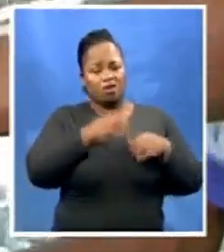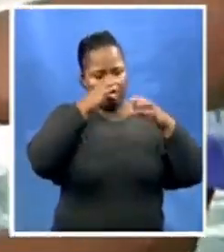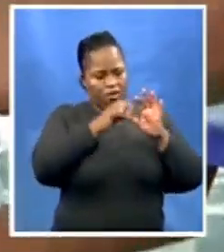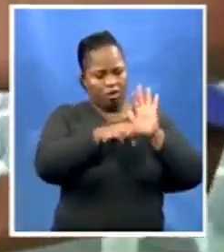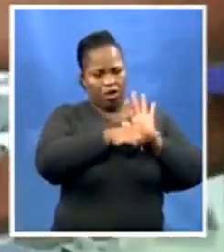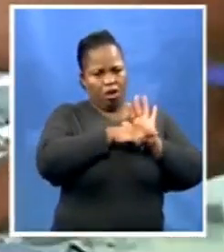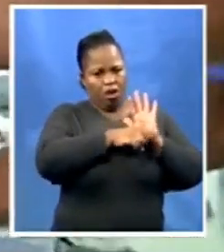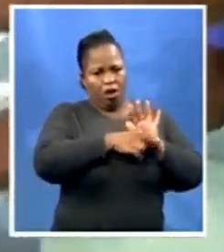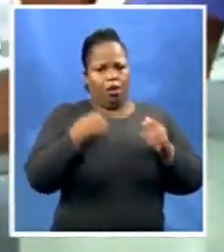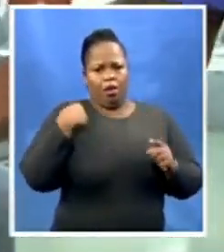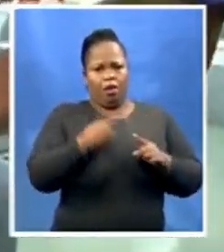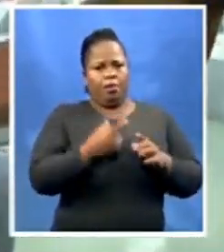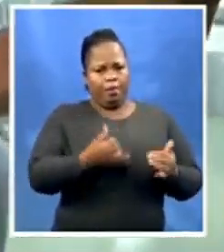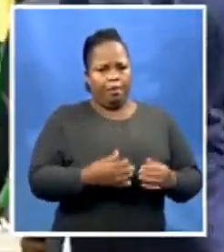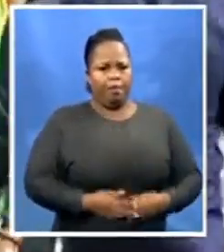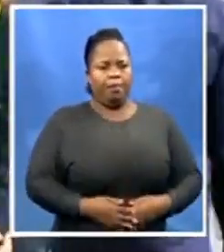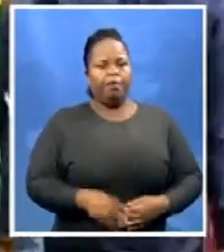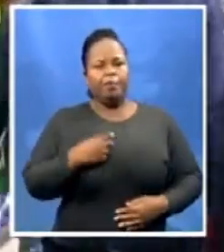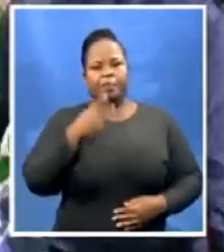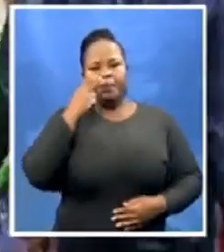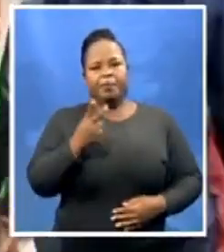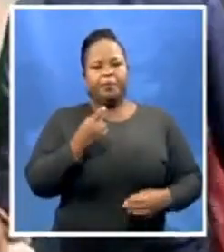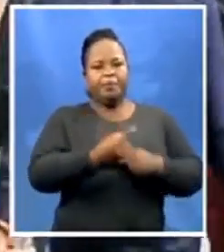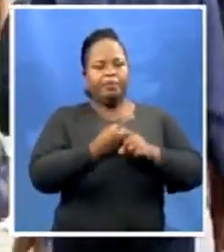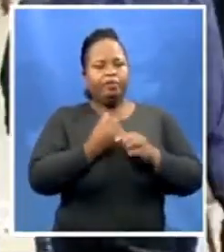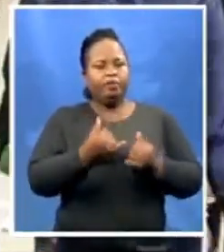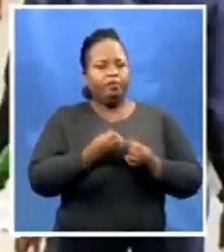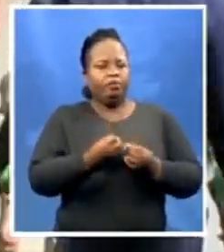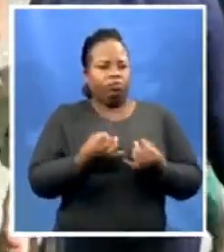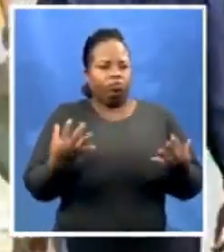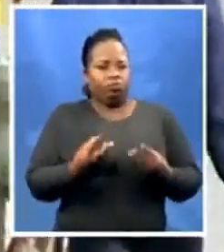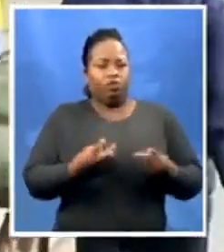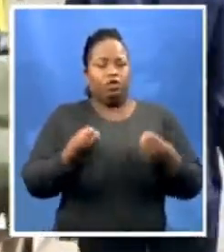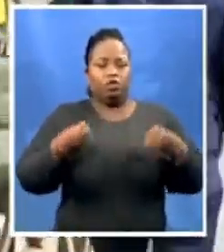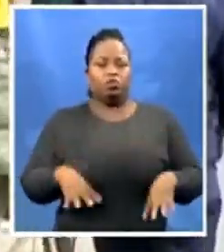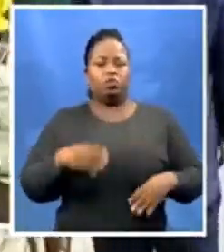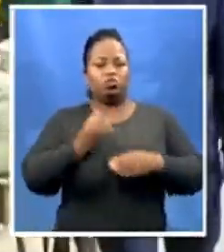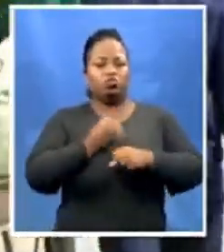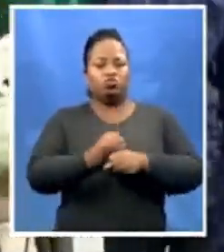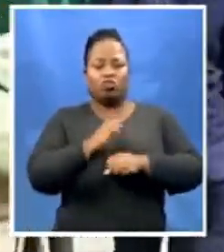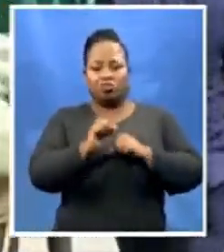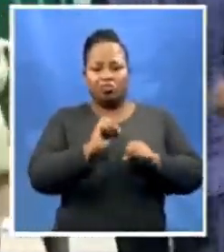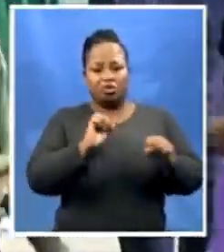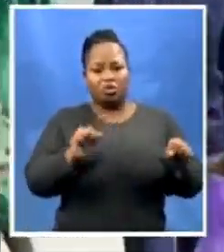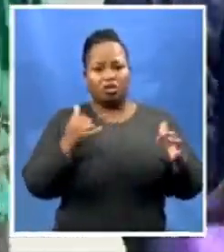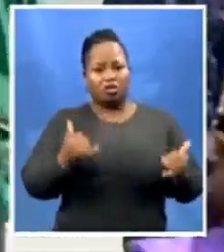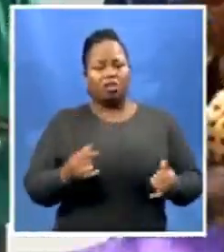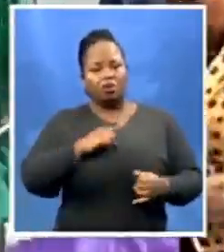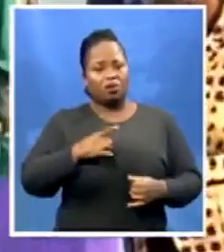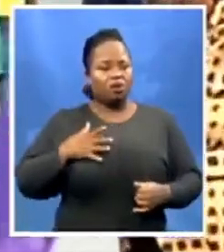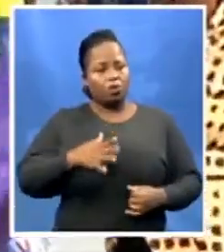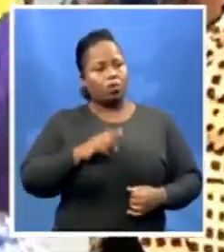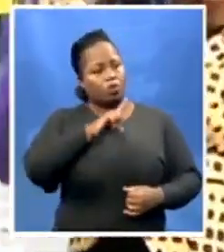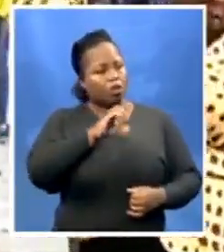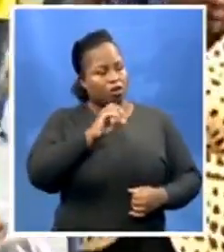reduced remittances and massive job losses, the continent is now seeking an initial $100 billion as economic stimulus